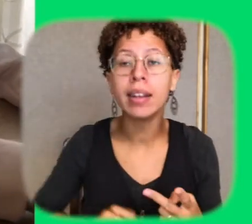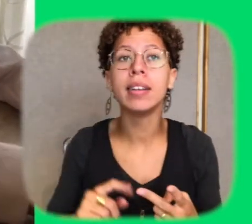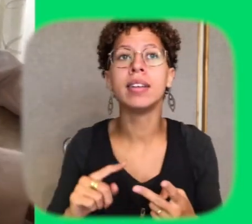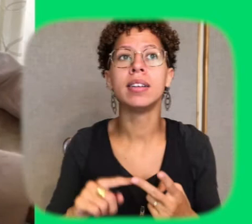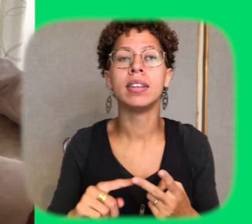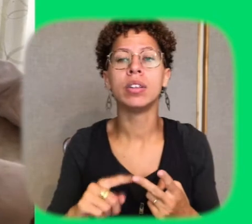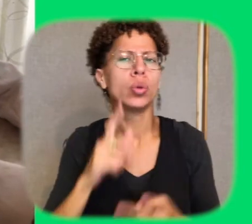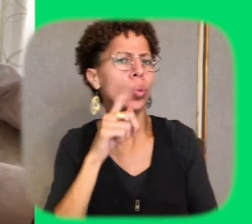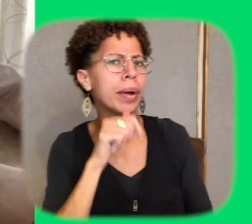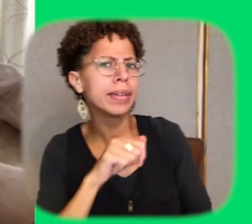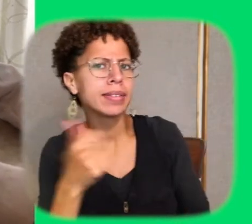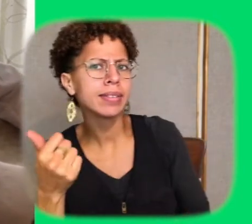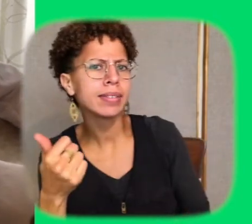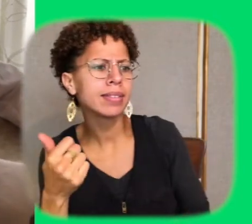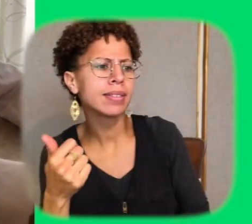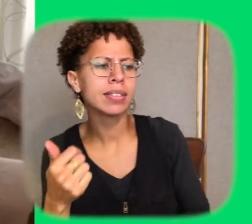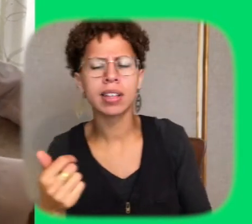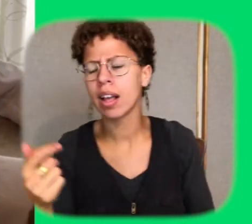know. Yeah?